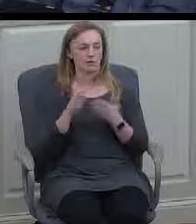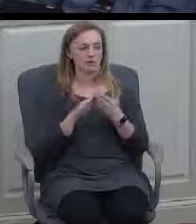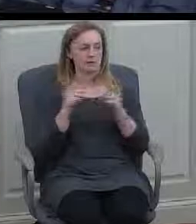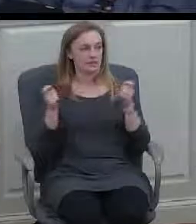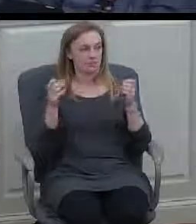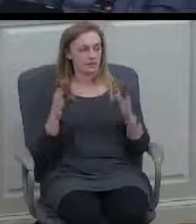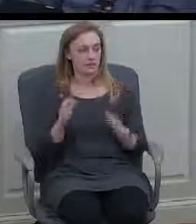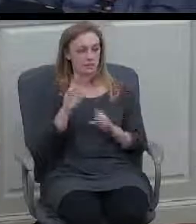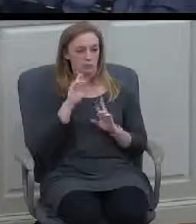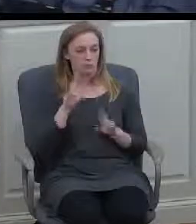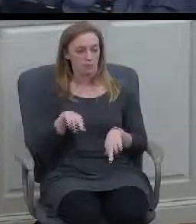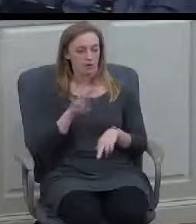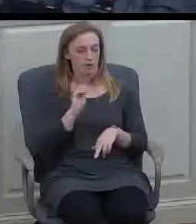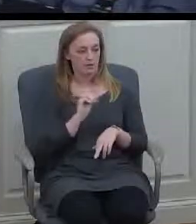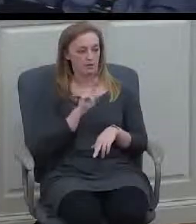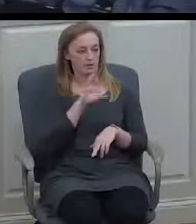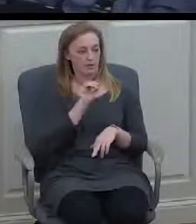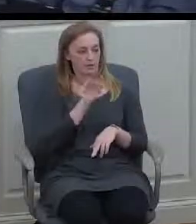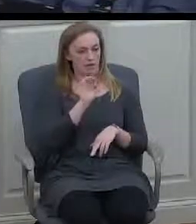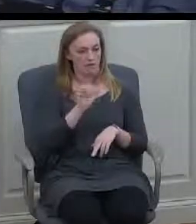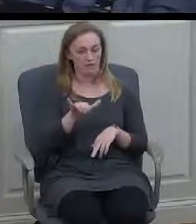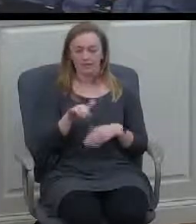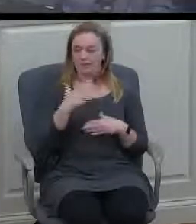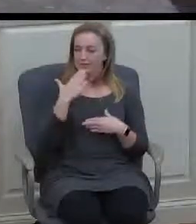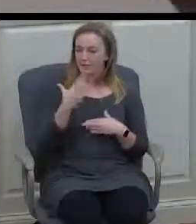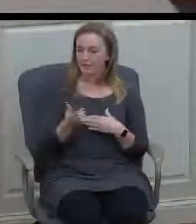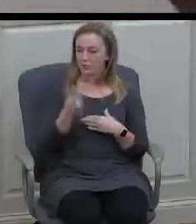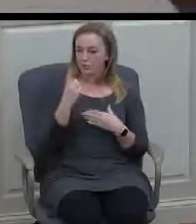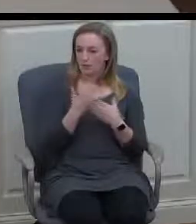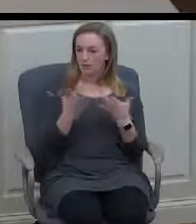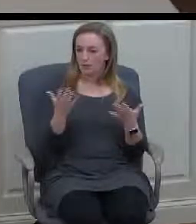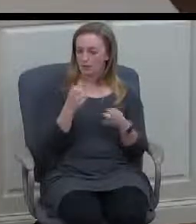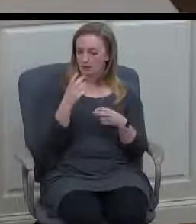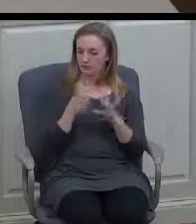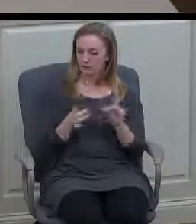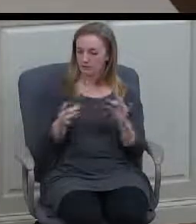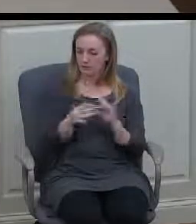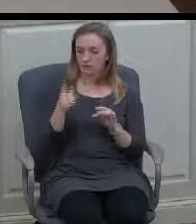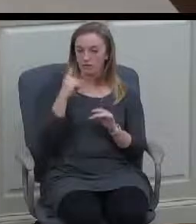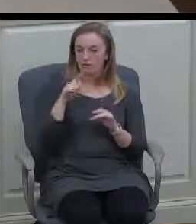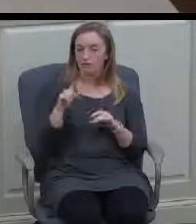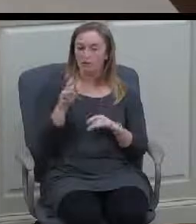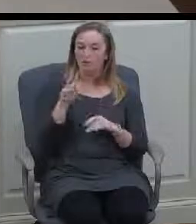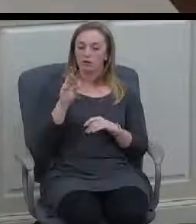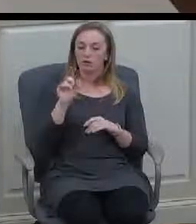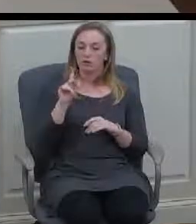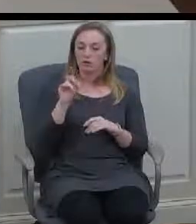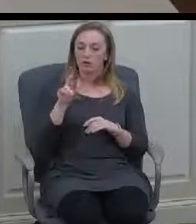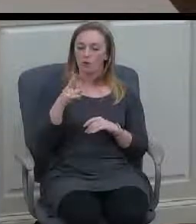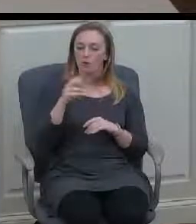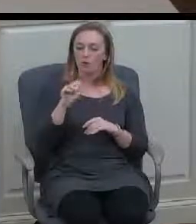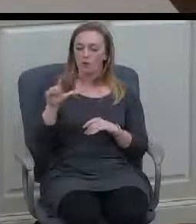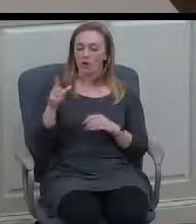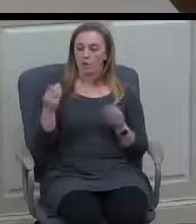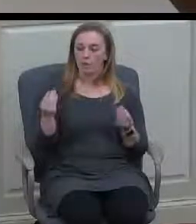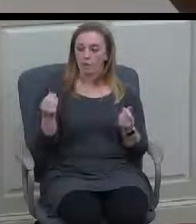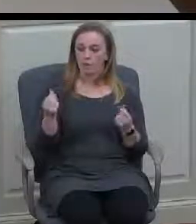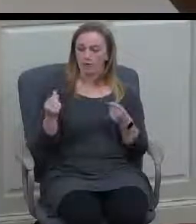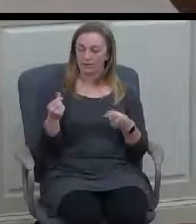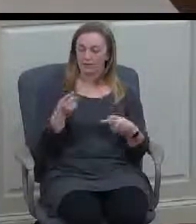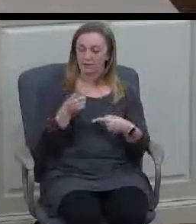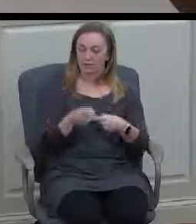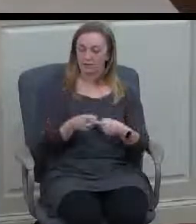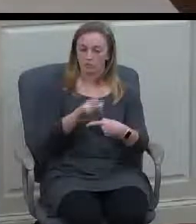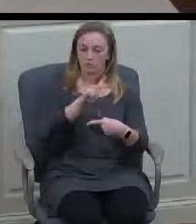Report. Mr. Coffey. Thank you, Mayor, Commissioners. We have one thing we'd like to mention is that for the Walker Hall property located at the corner